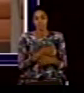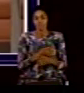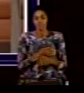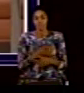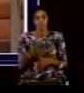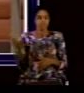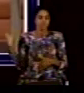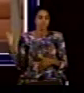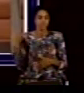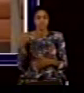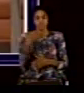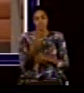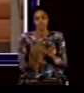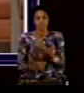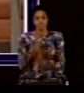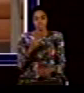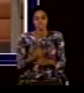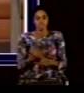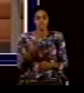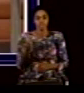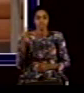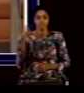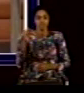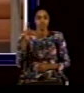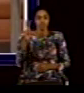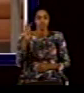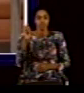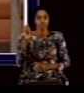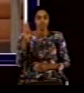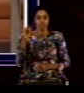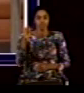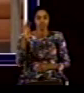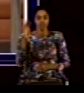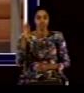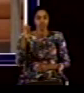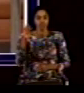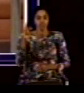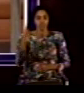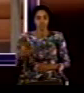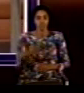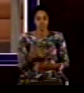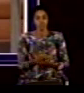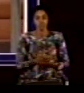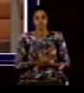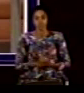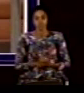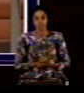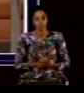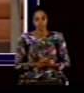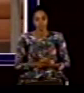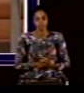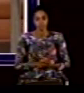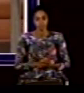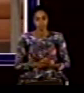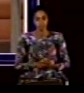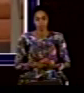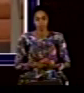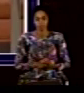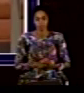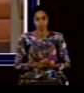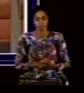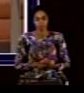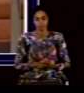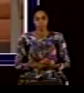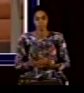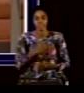November, during the Wonders of the Cross Crusade at Uyo, and I was wondering why it took her so long to testify. She said she needed some time